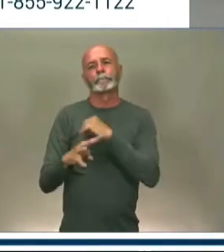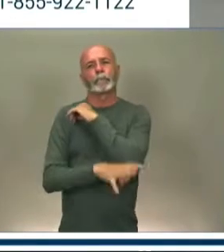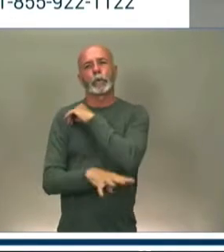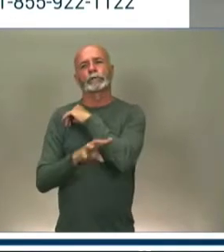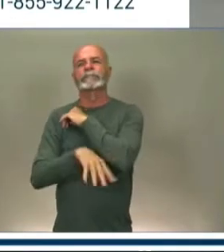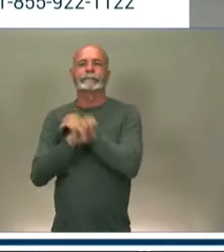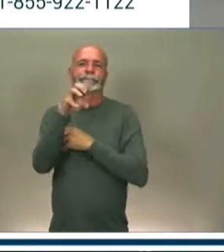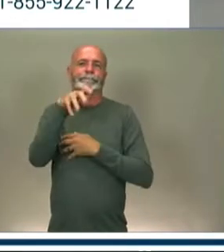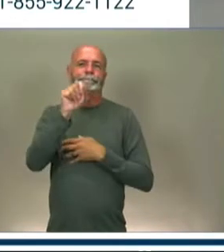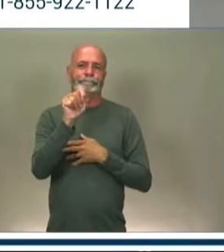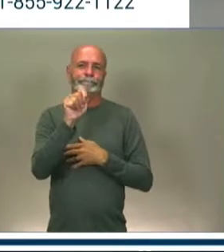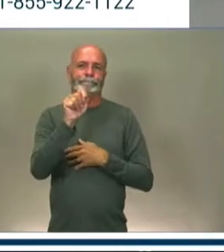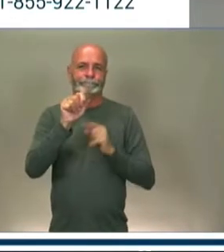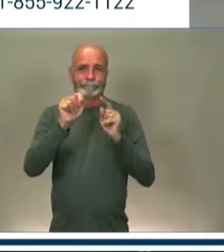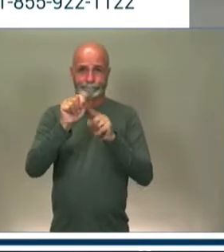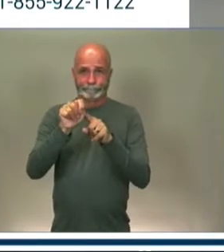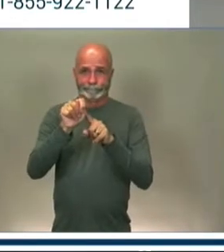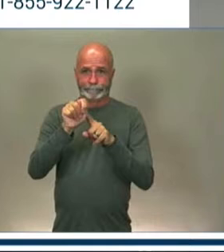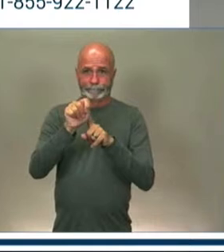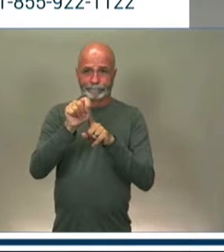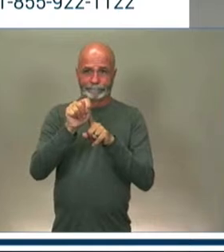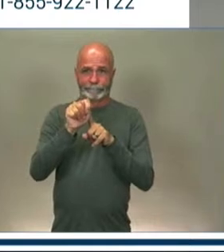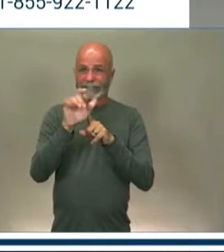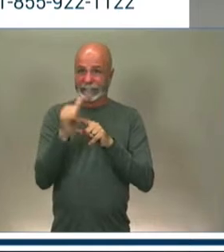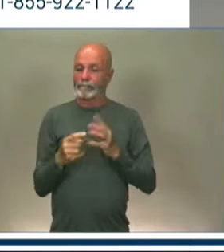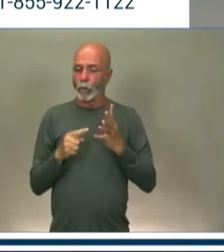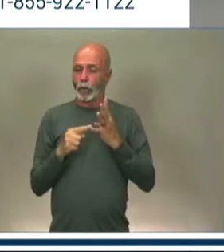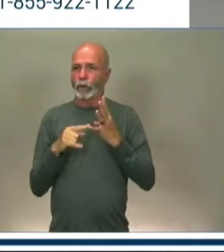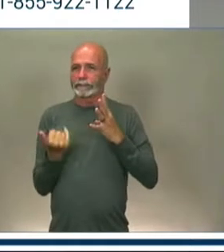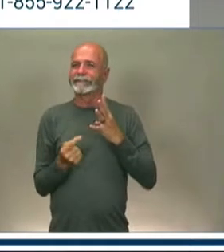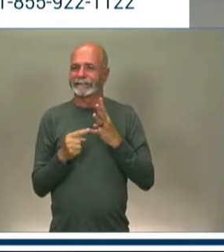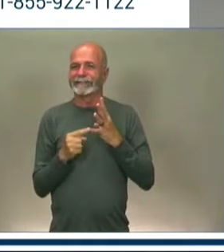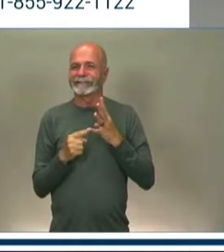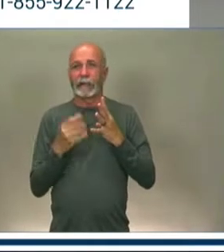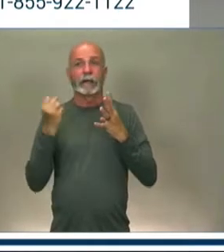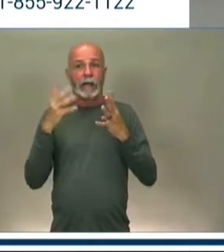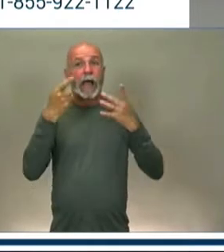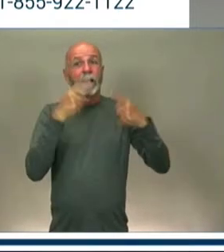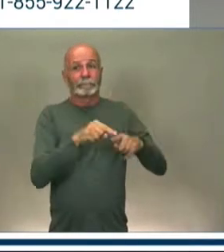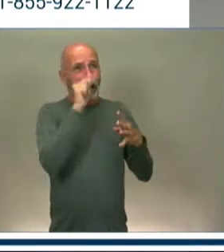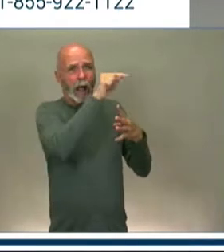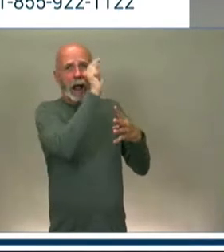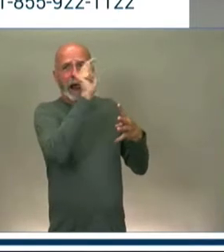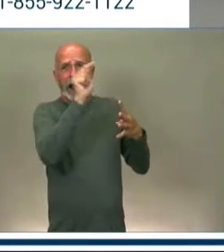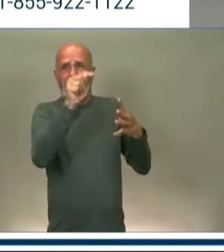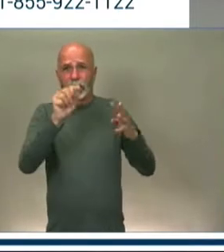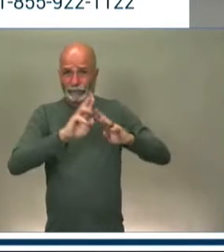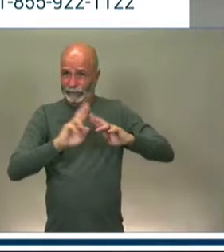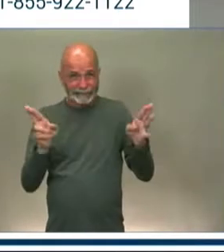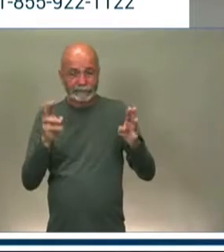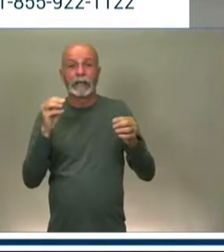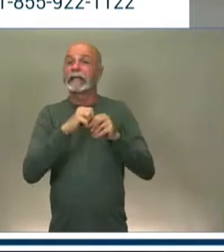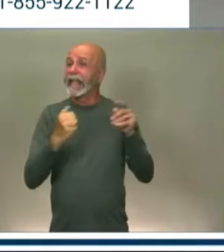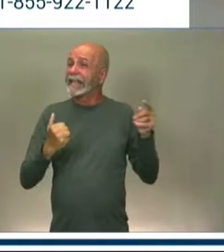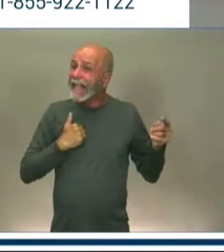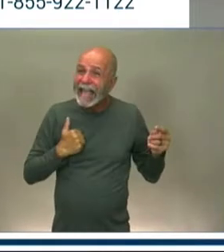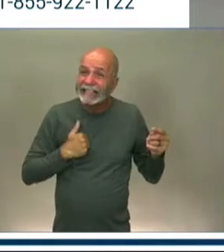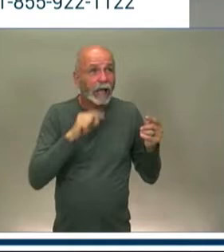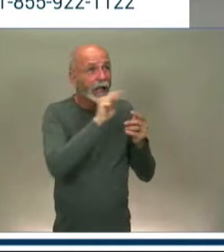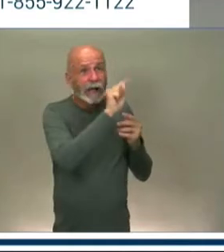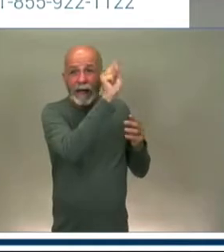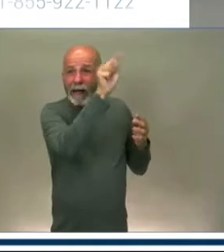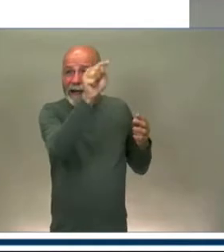fourth wave has arrived in many parts of the world, and case numbers are rising even in Canada. Right now, our case numbers